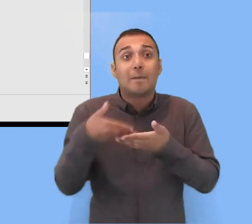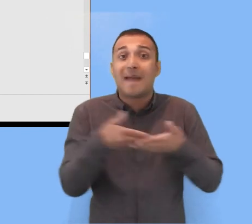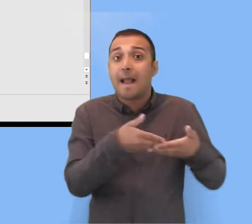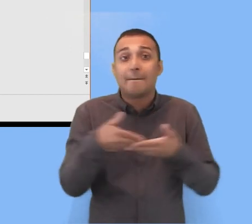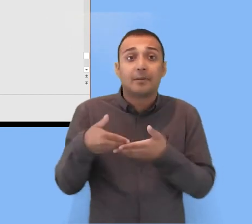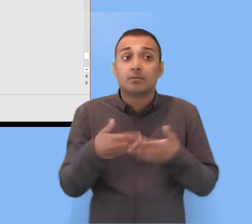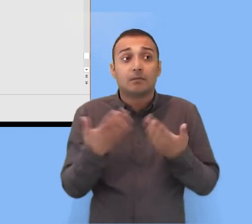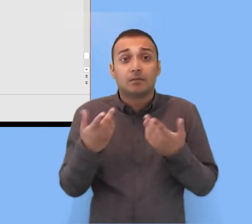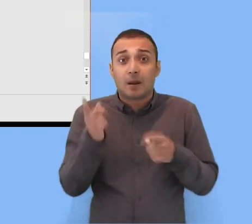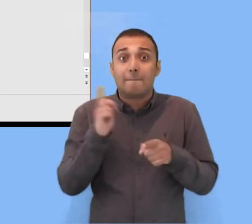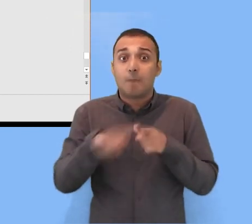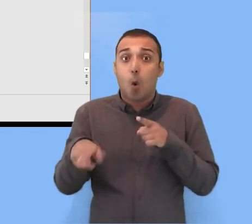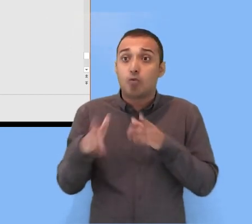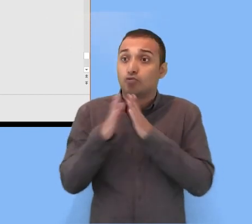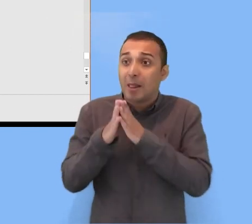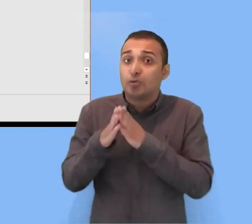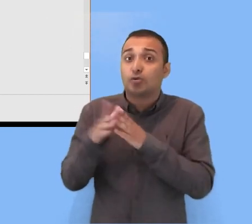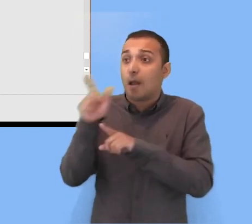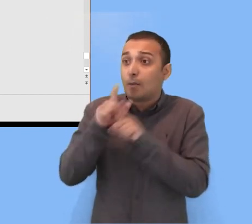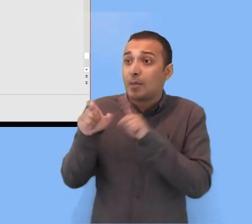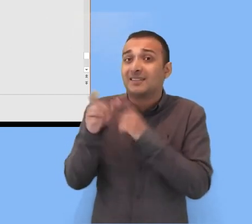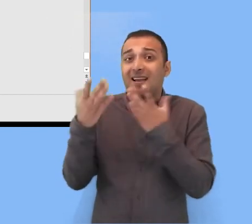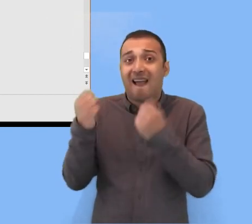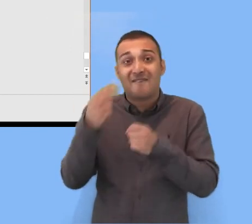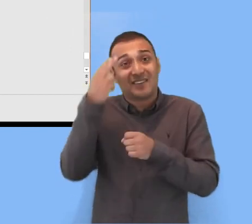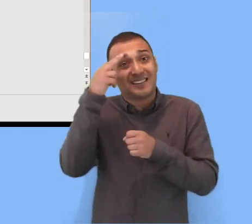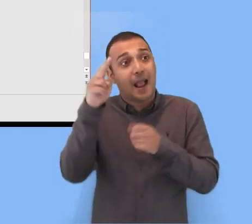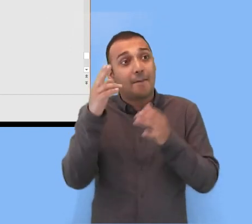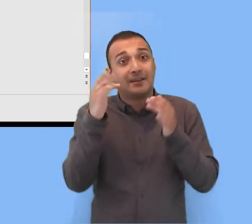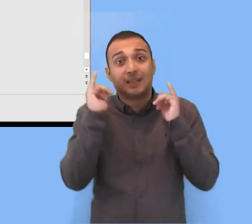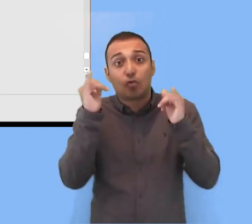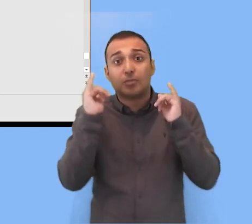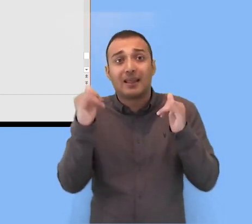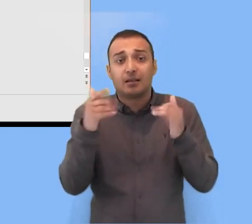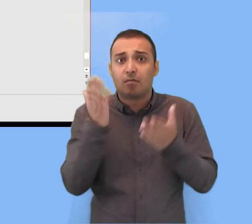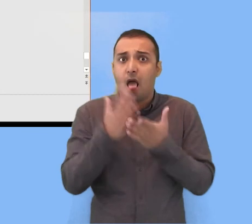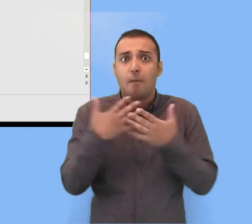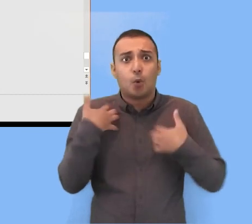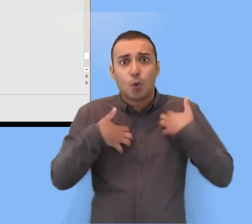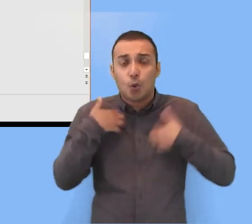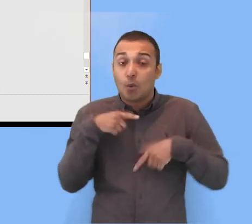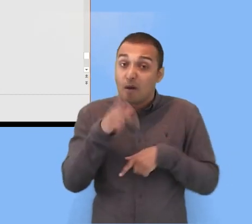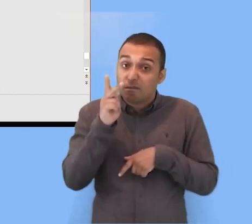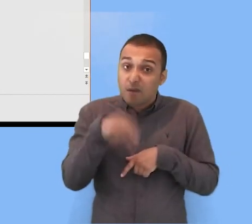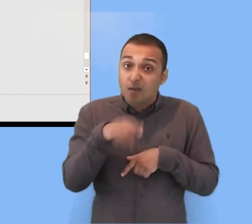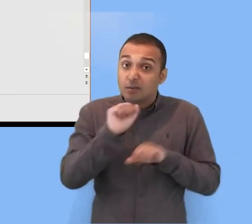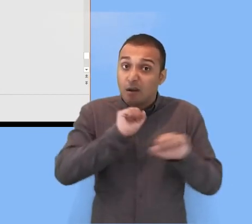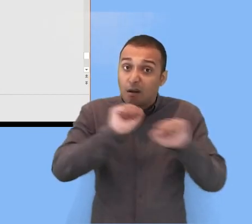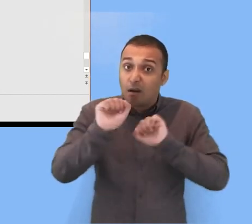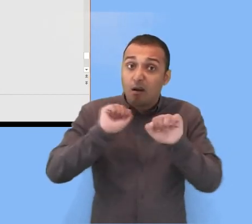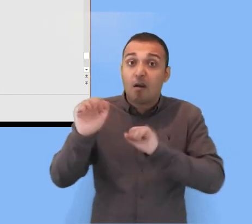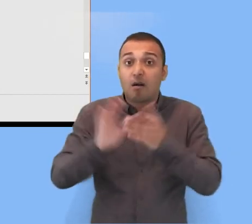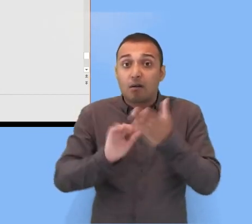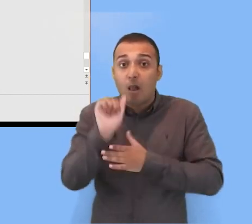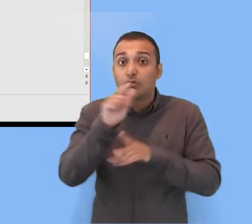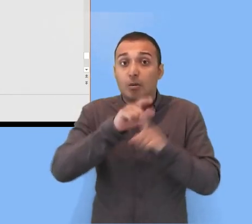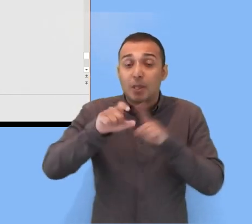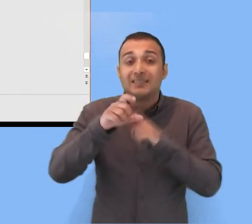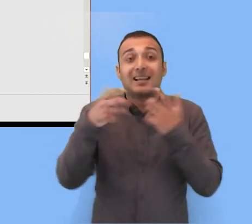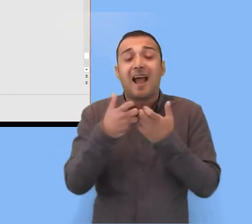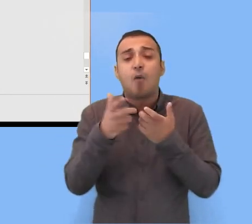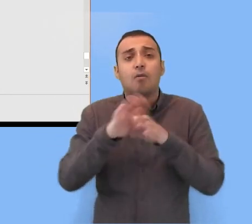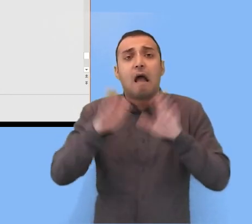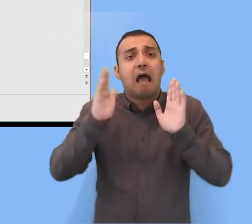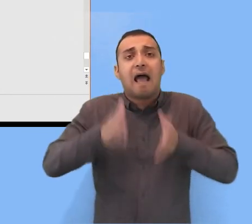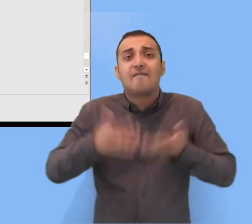naming ceremonies of some type. They're really interesting. I find them fascinating. It doesn't have to be religious